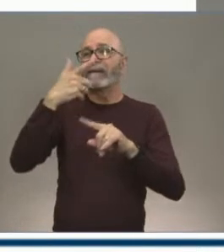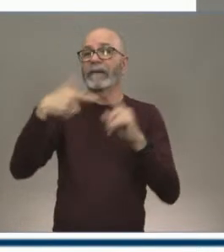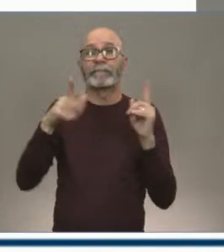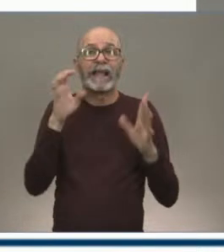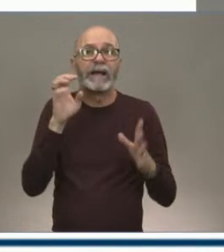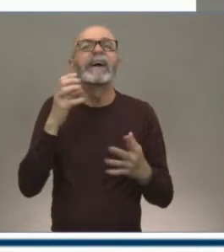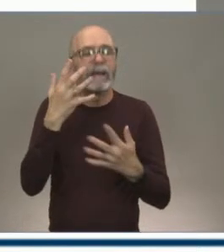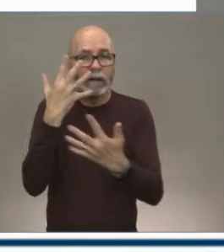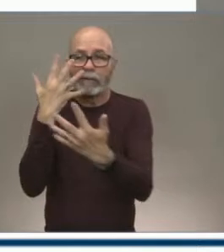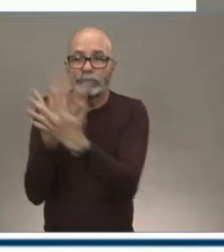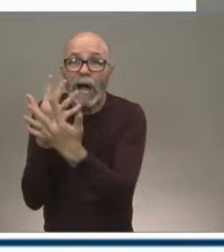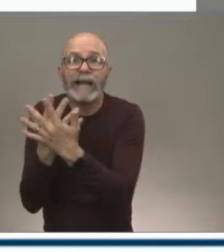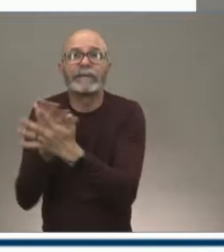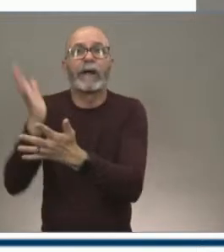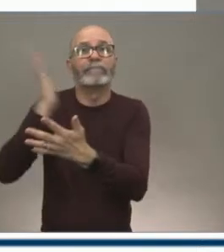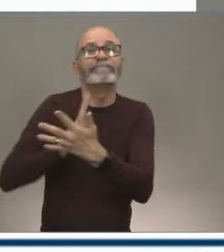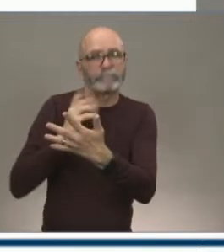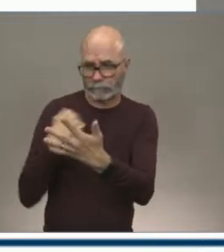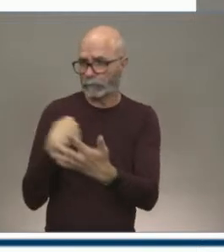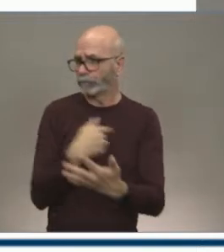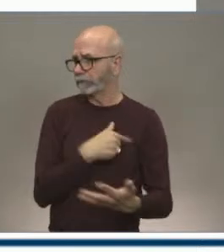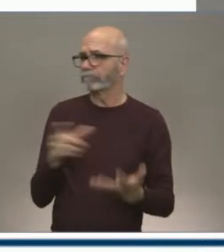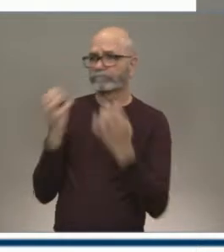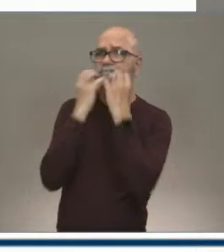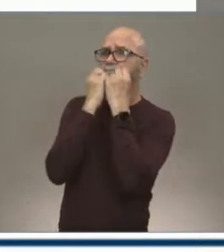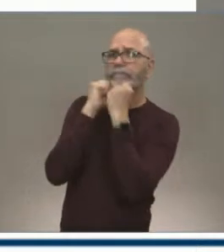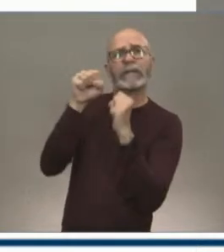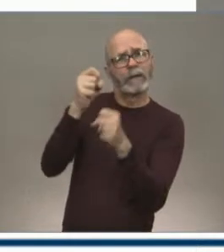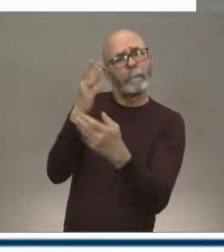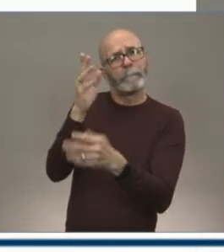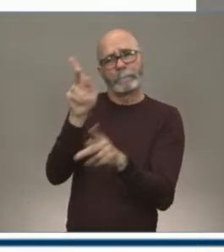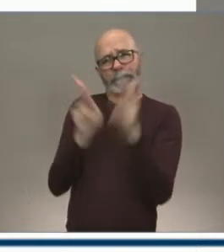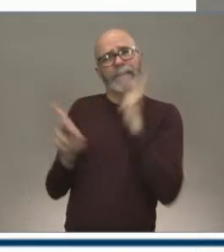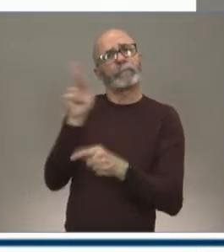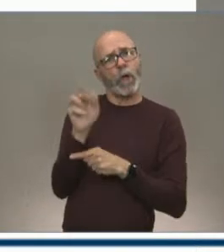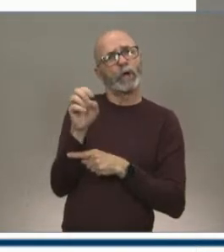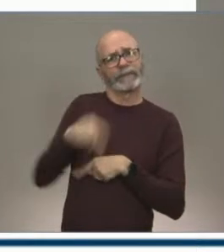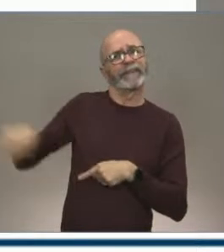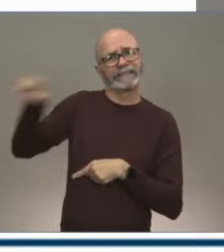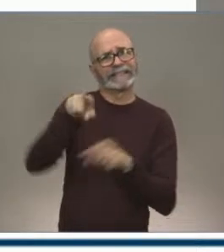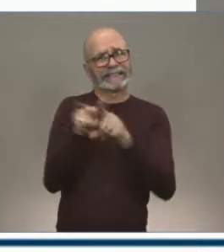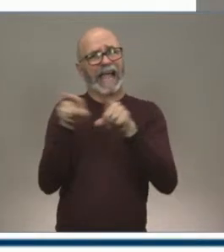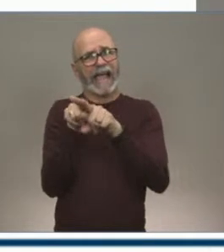very vulnerable people. And then we're also working with the two groups of